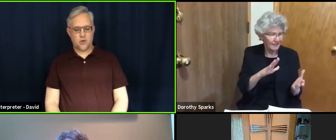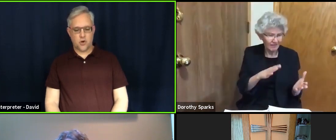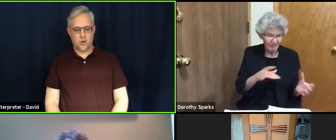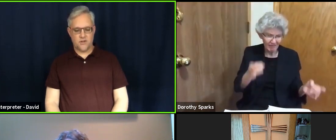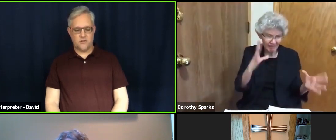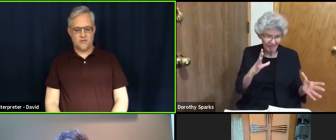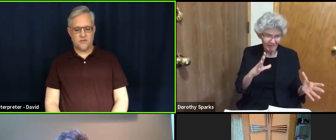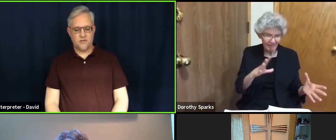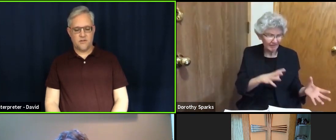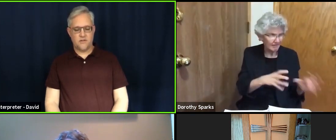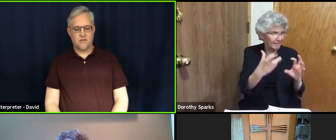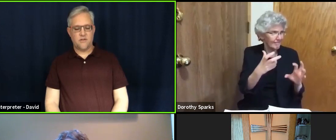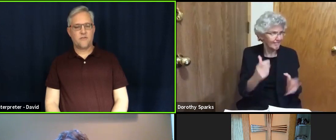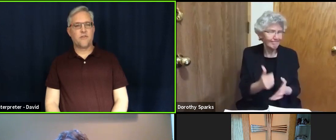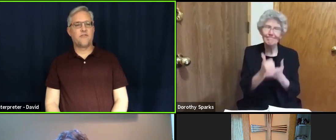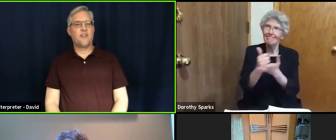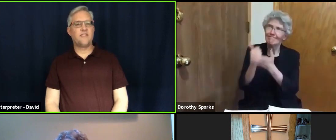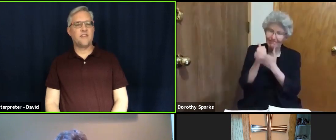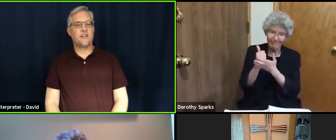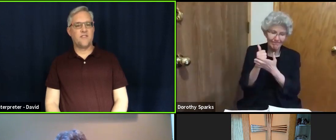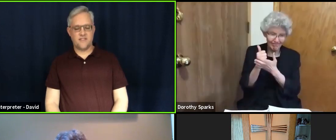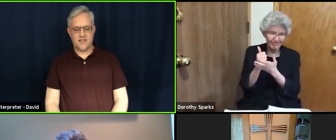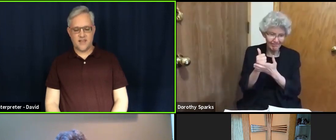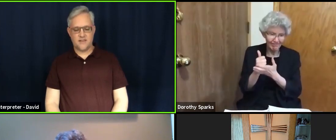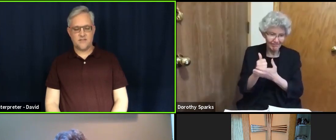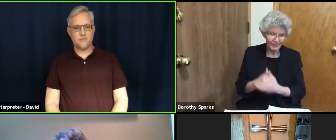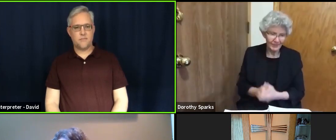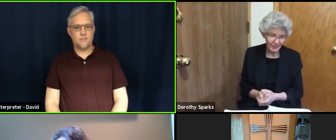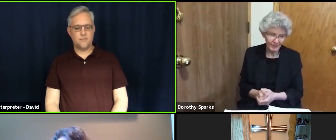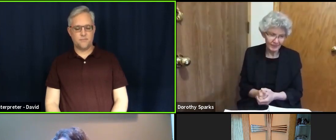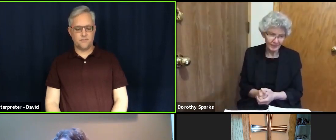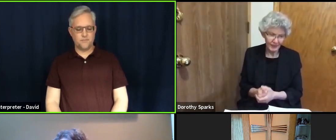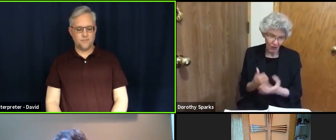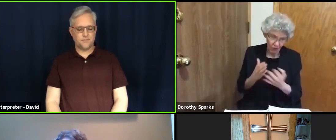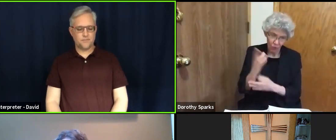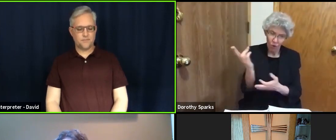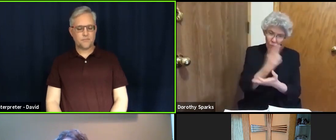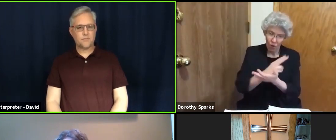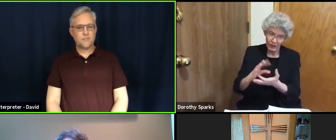Give us courage for facing of these days.